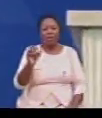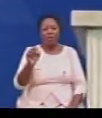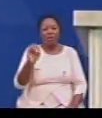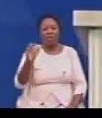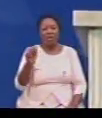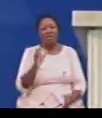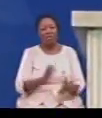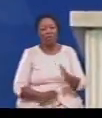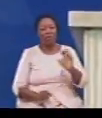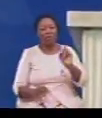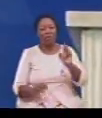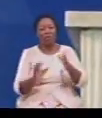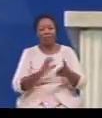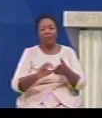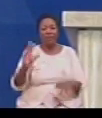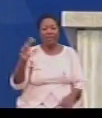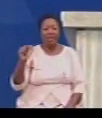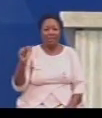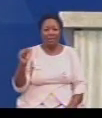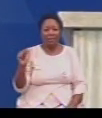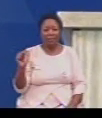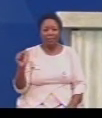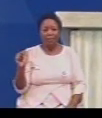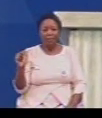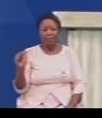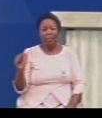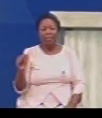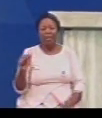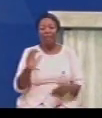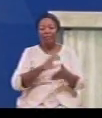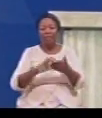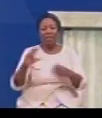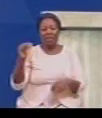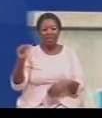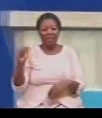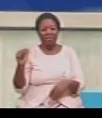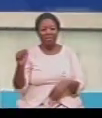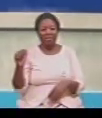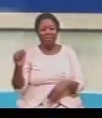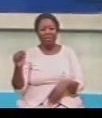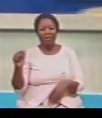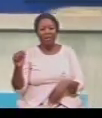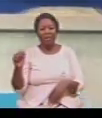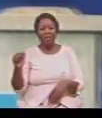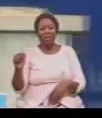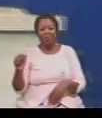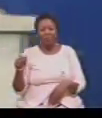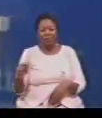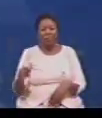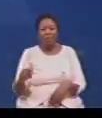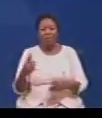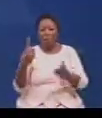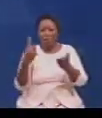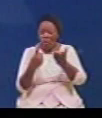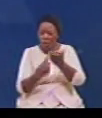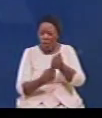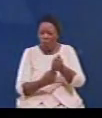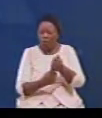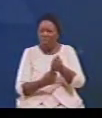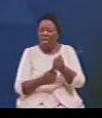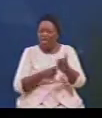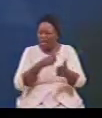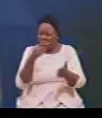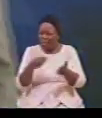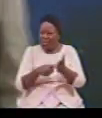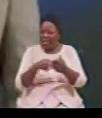13. Hosea chapter 12 verse 13. Hold this in your